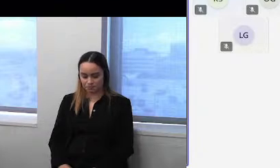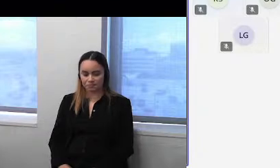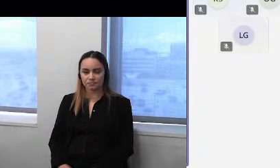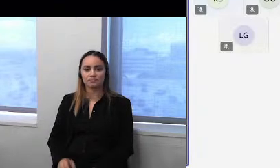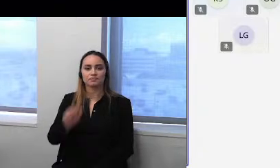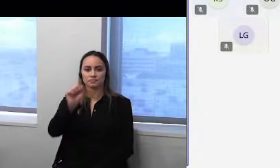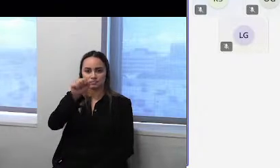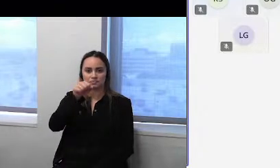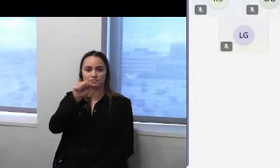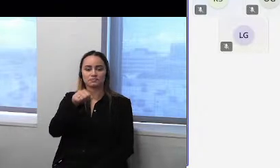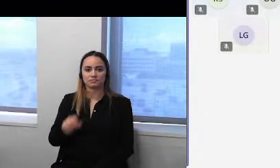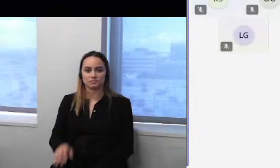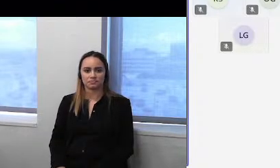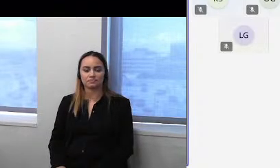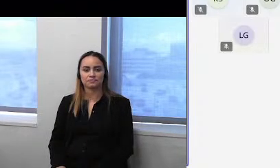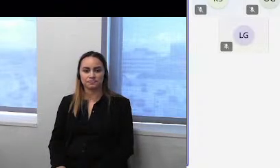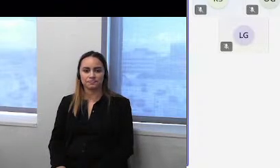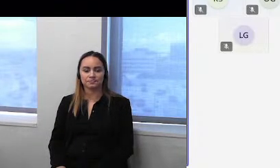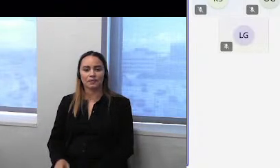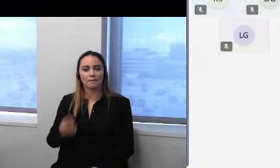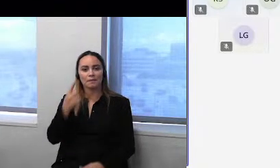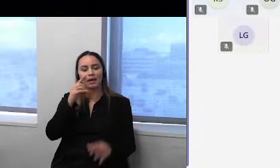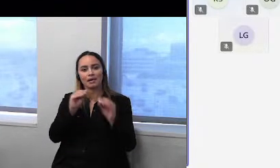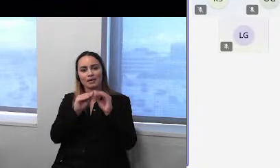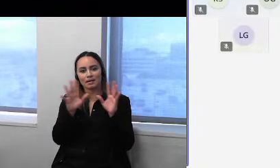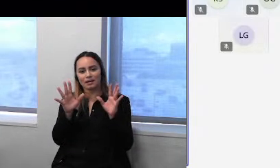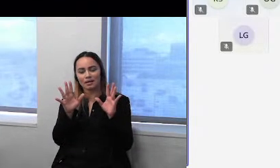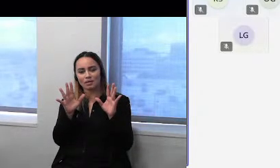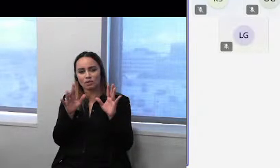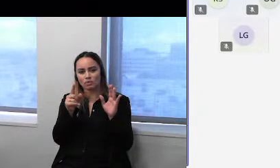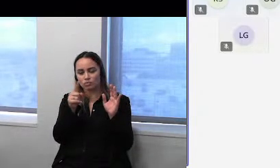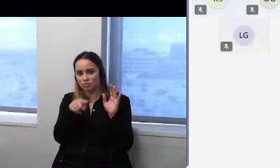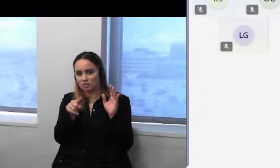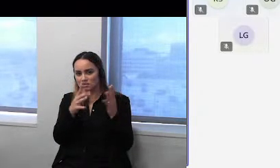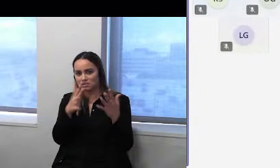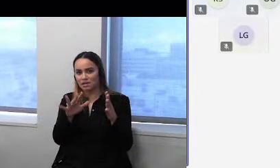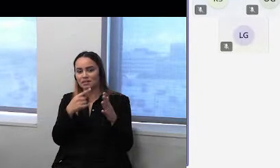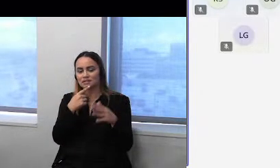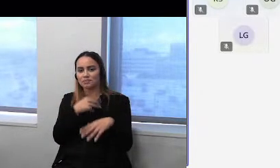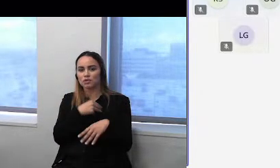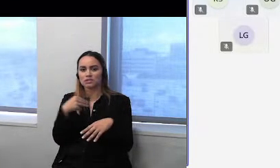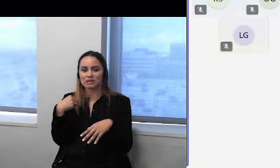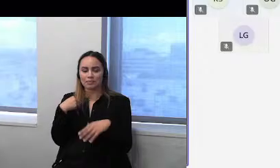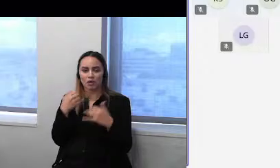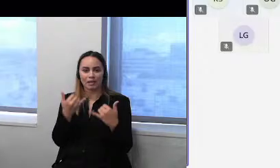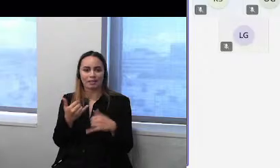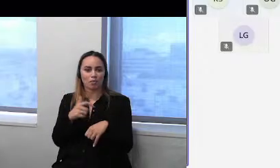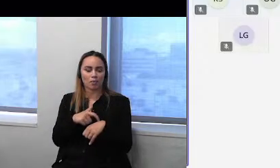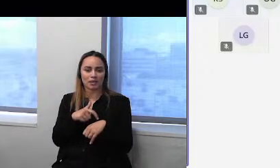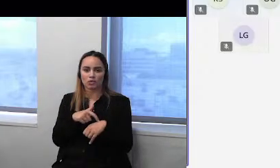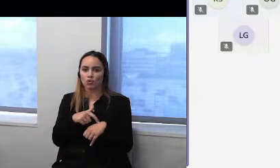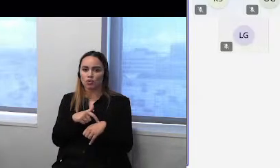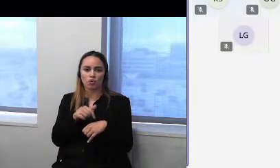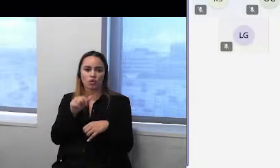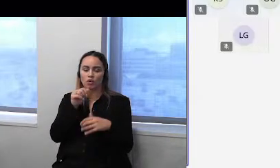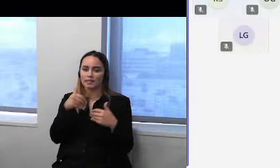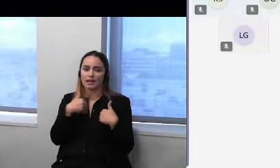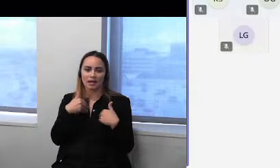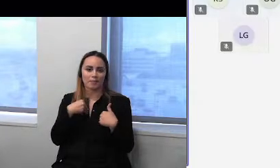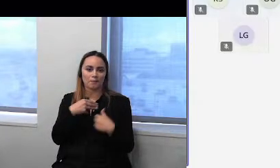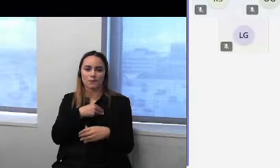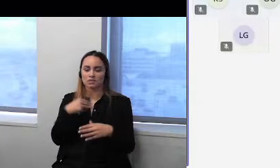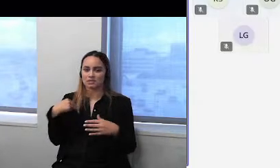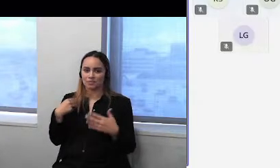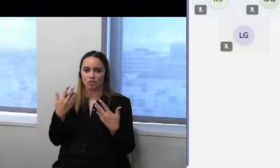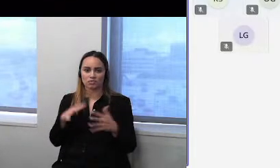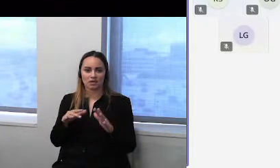Yes. One clarification there. You mentioned municipalities. At this point, we do not have municipalities conducting vegetation